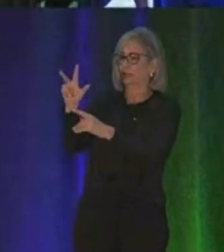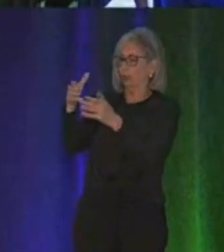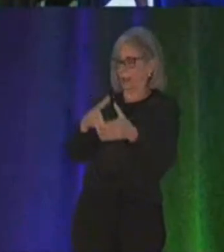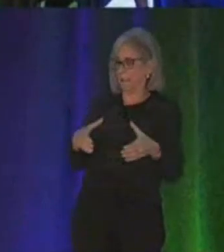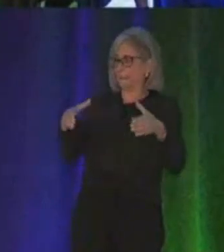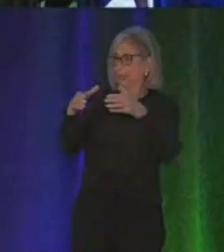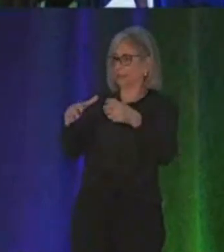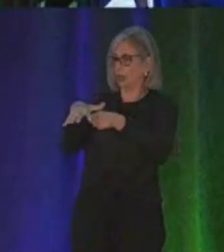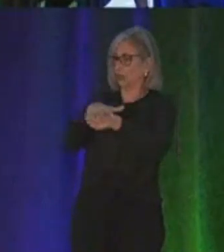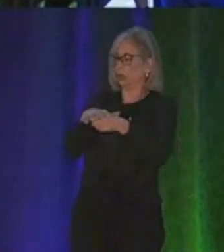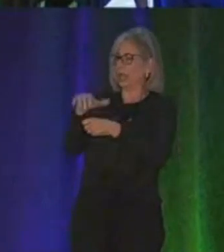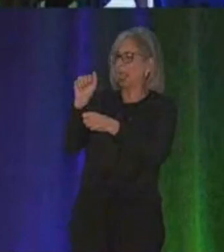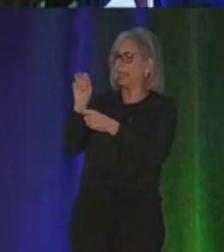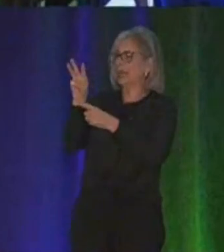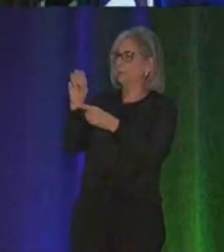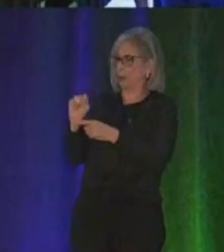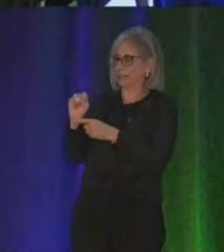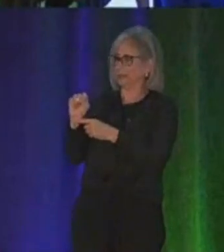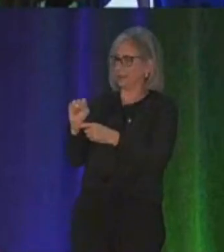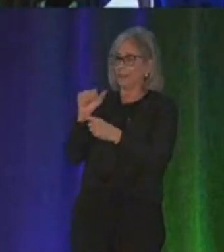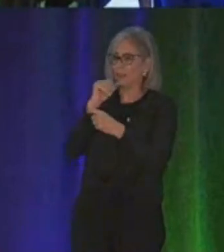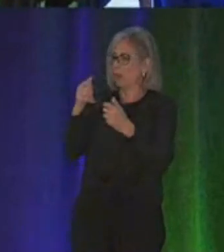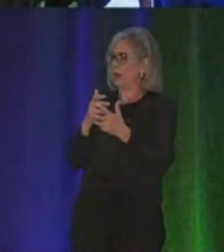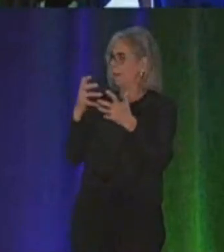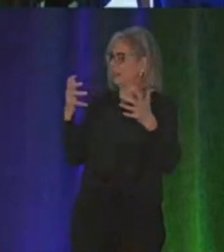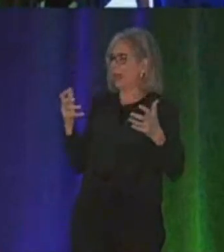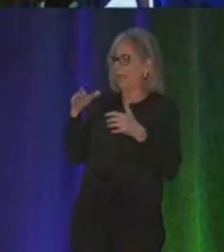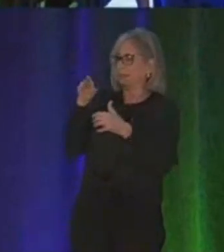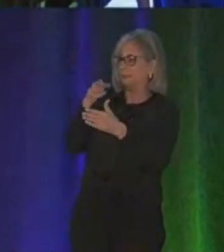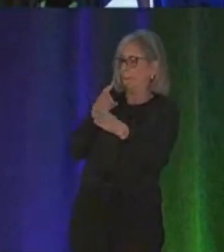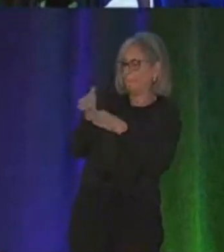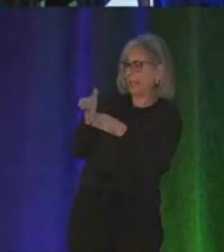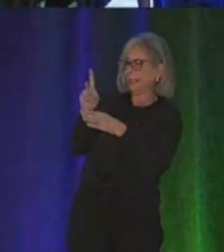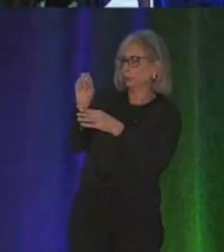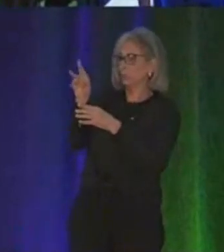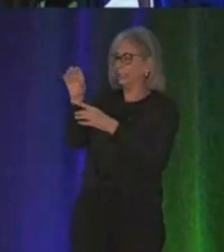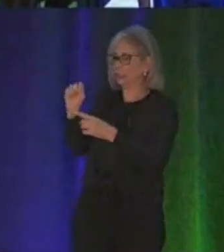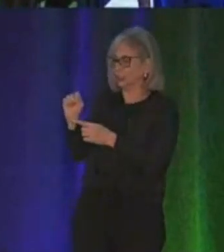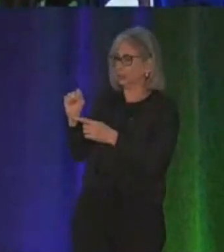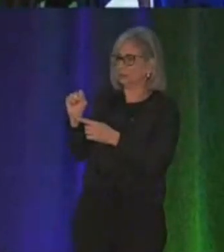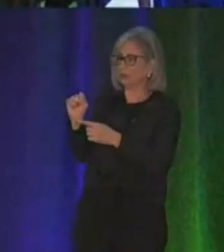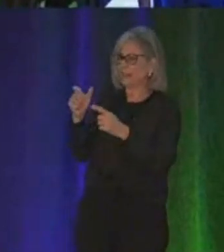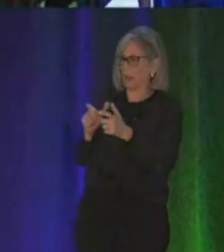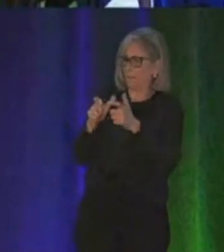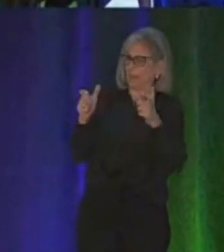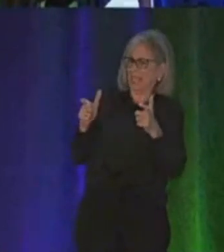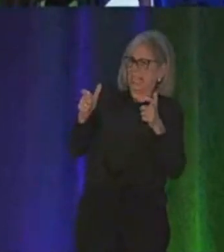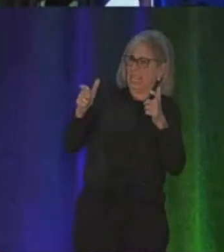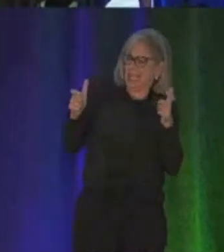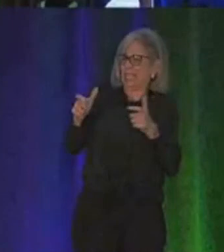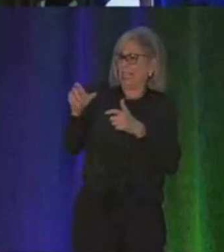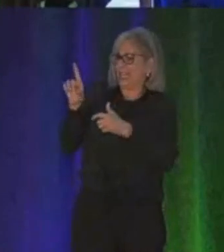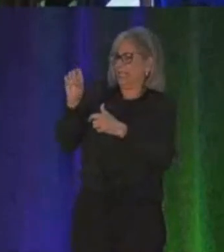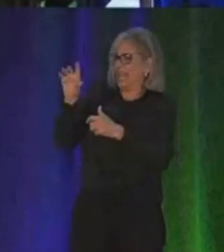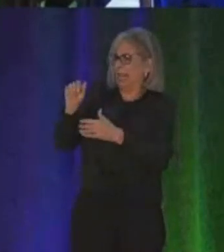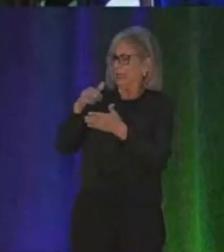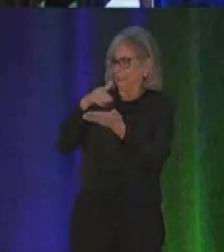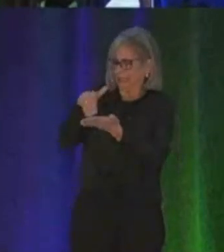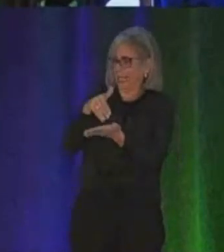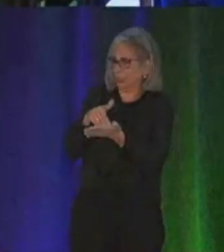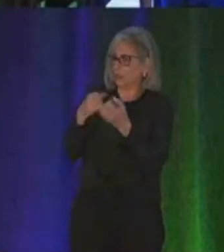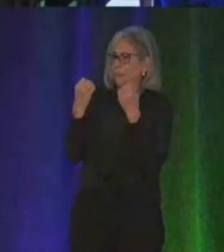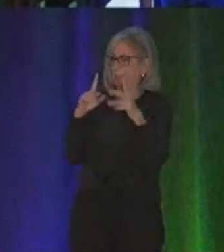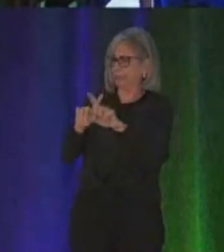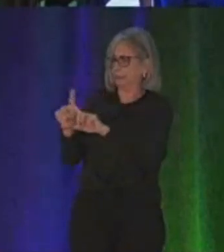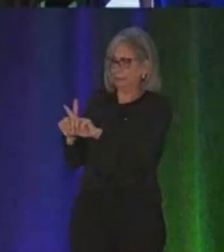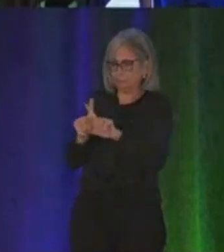located in AWS's main regions, and they don't have a ton of main regions because they're big, like huge data centers with multiple availability zones that are